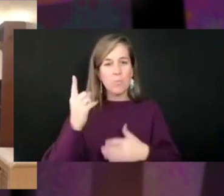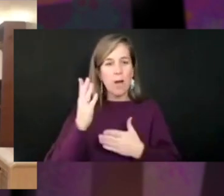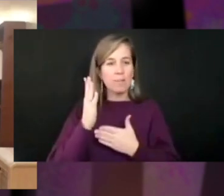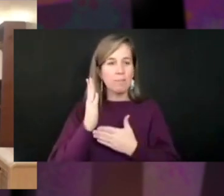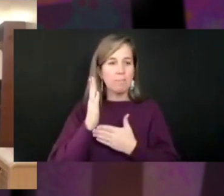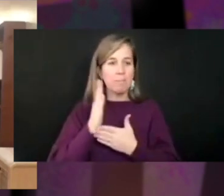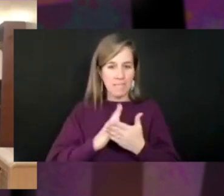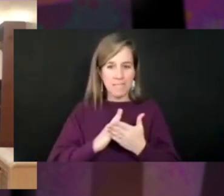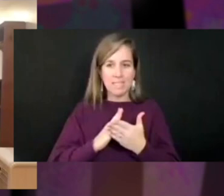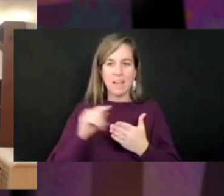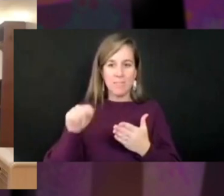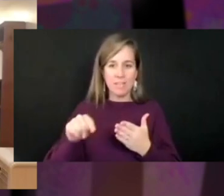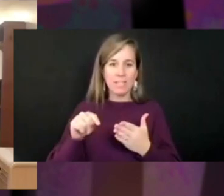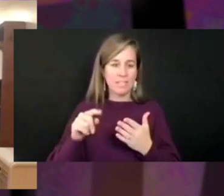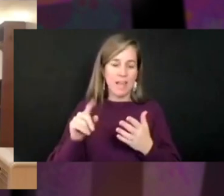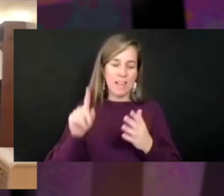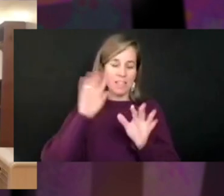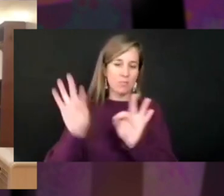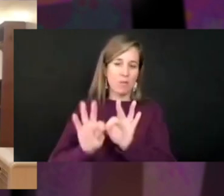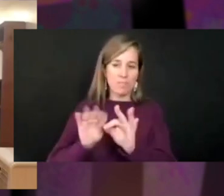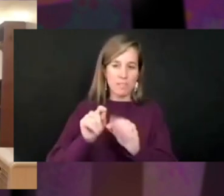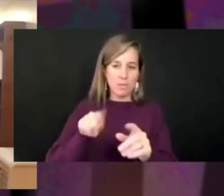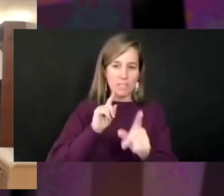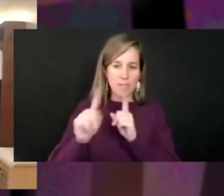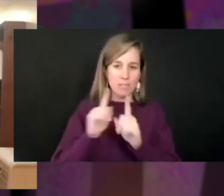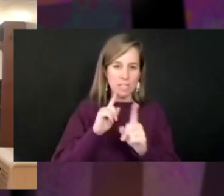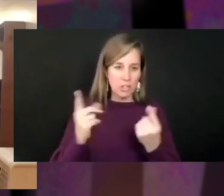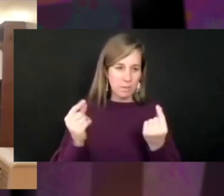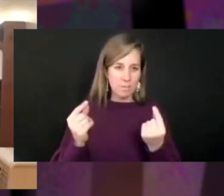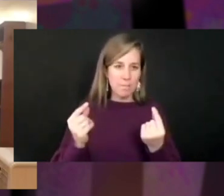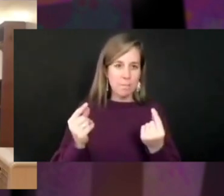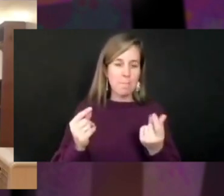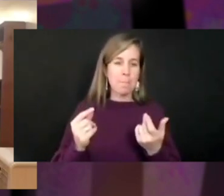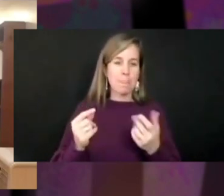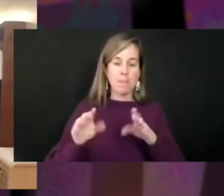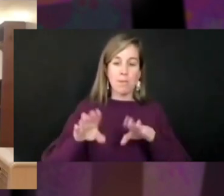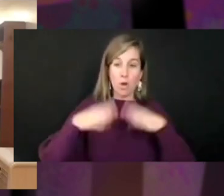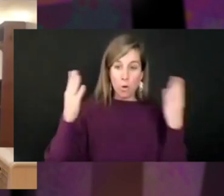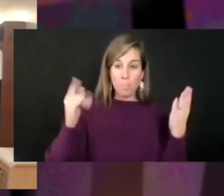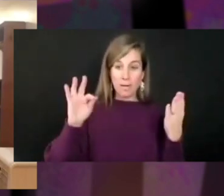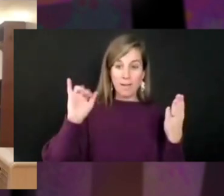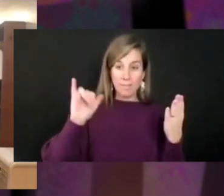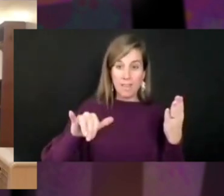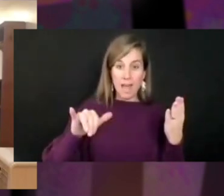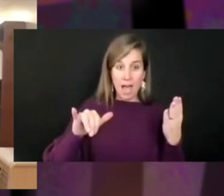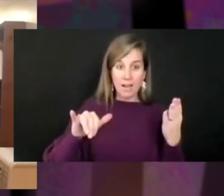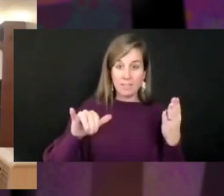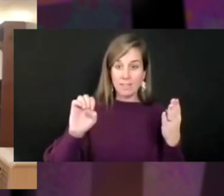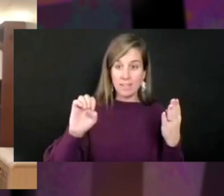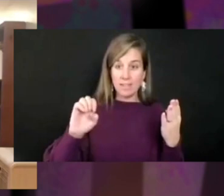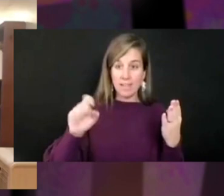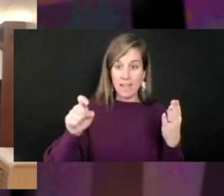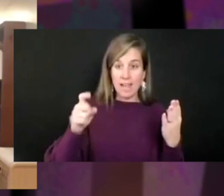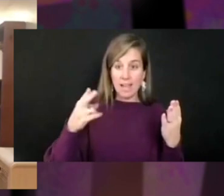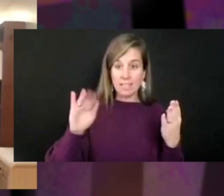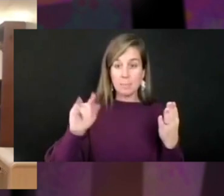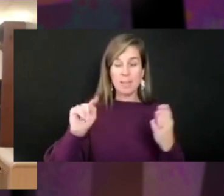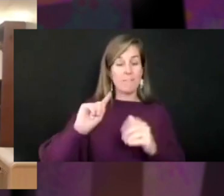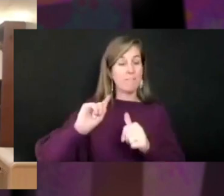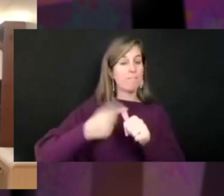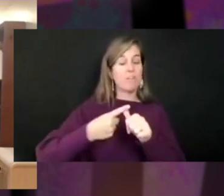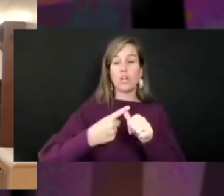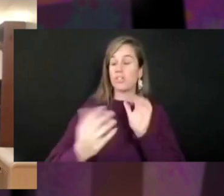there's a piece of this that I think is relevant to this conversation, which is that the opening of that exhibit, the first piece that you